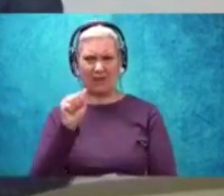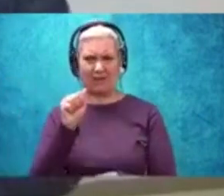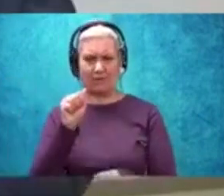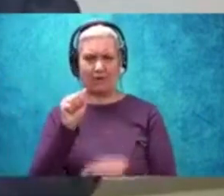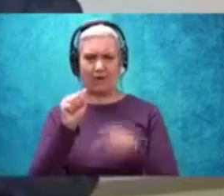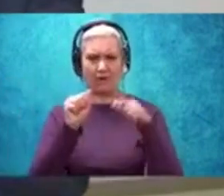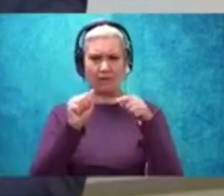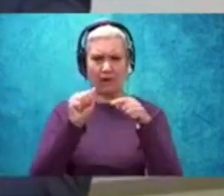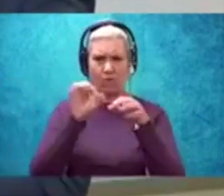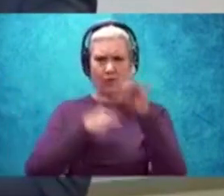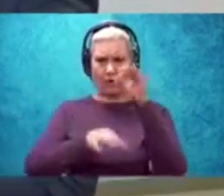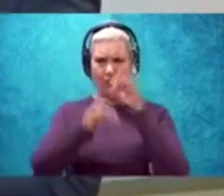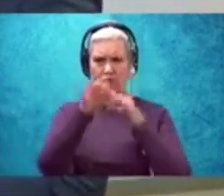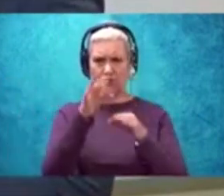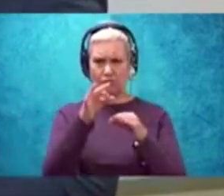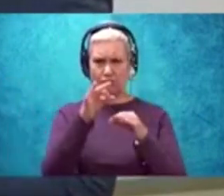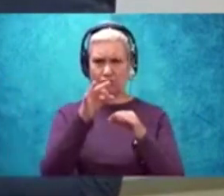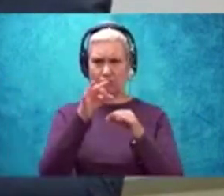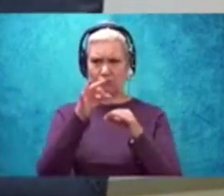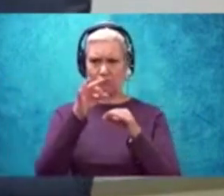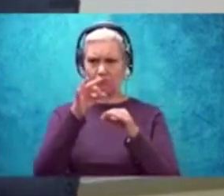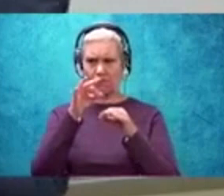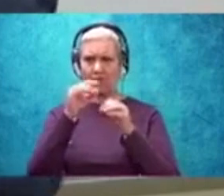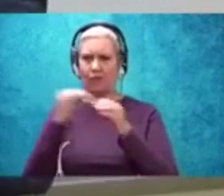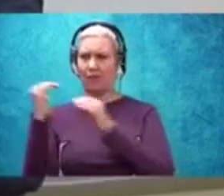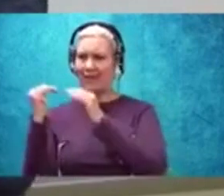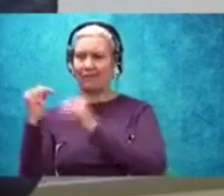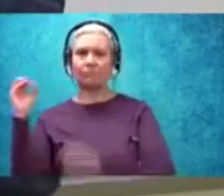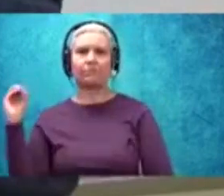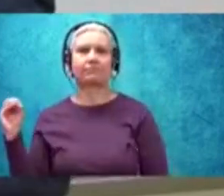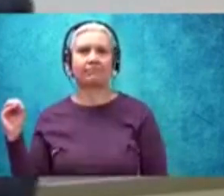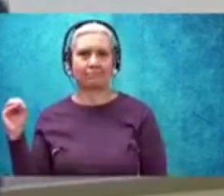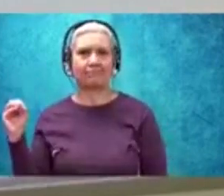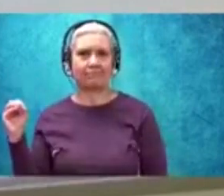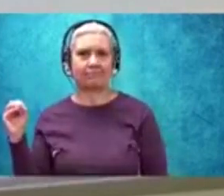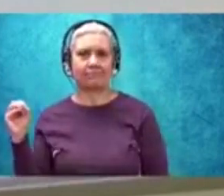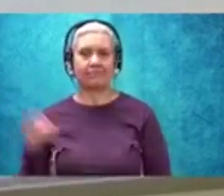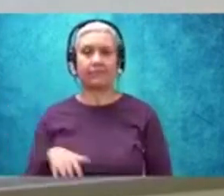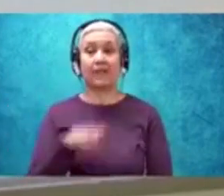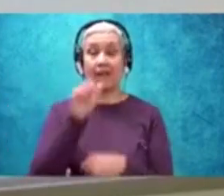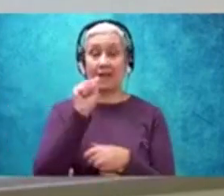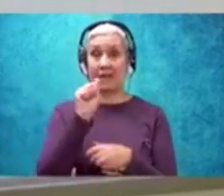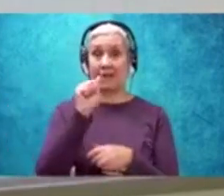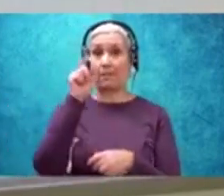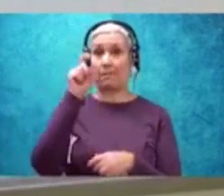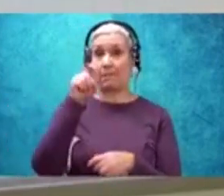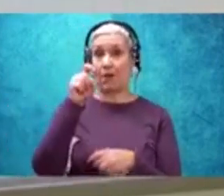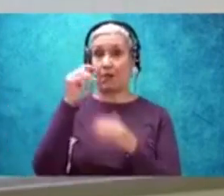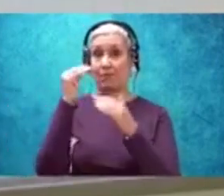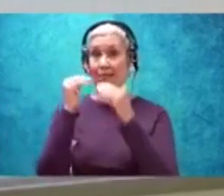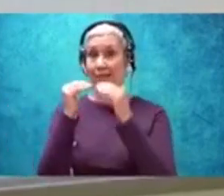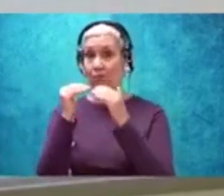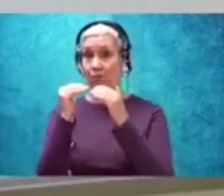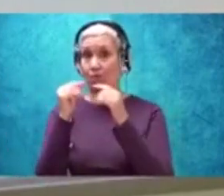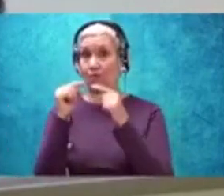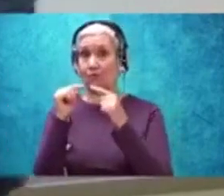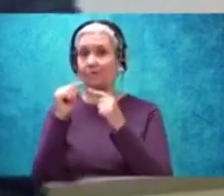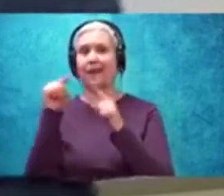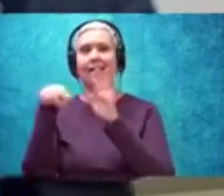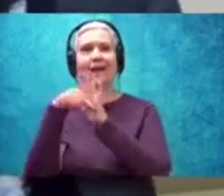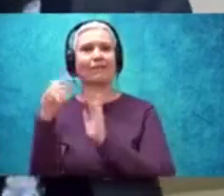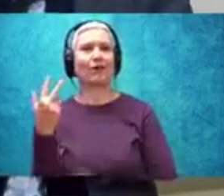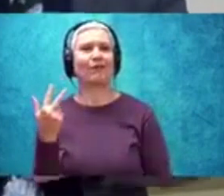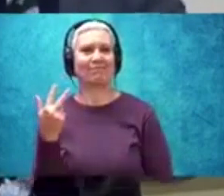when substituted in is going to give us an expression equivalent to 0. That value of a, therefore, must be equal to